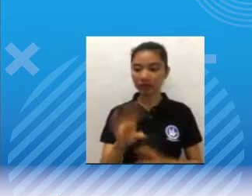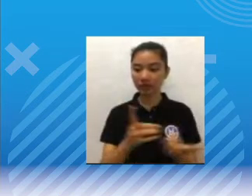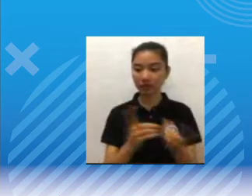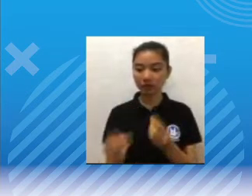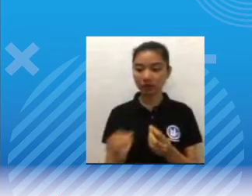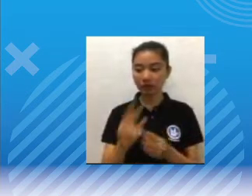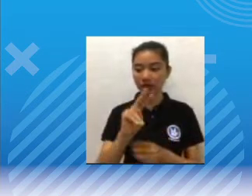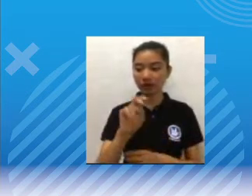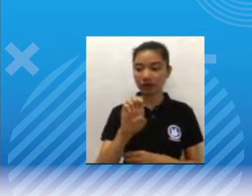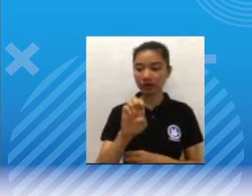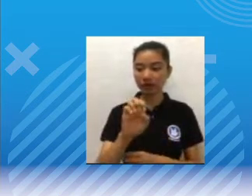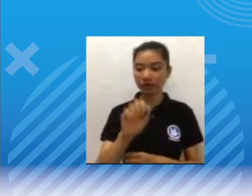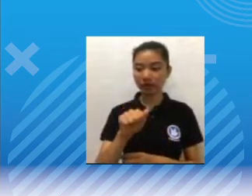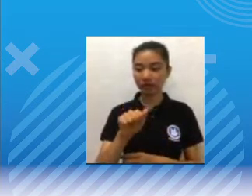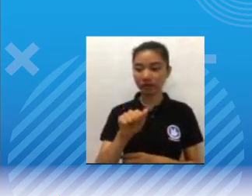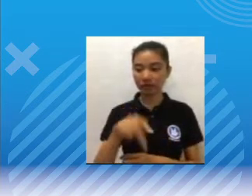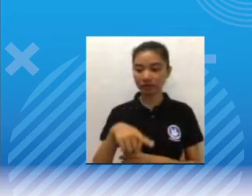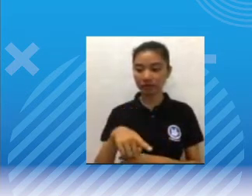the NAEAP transformation,